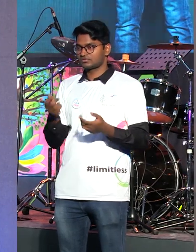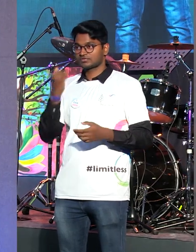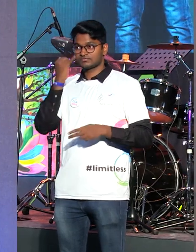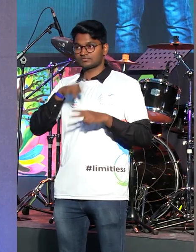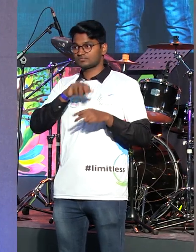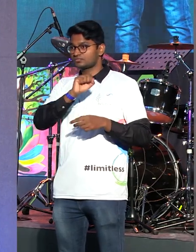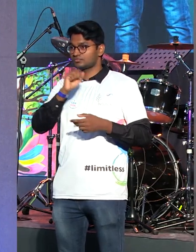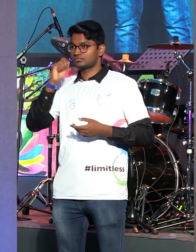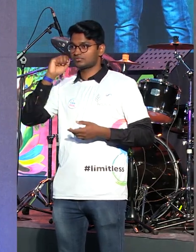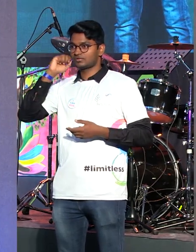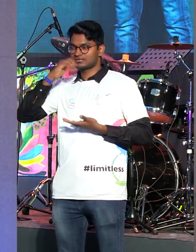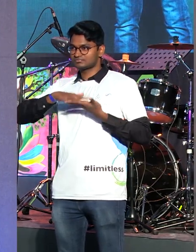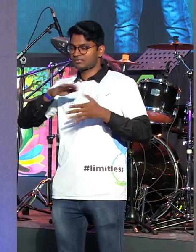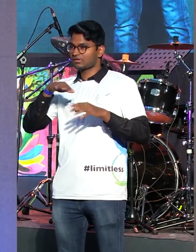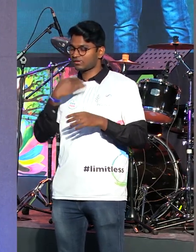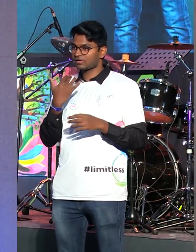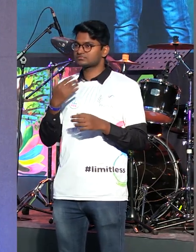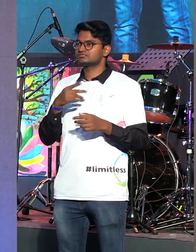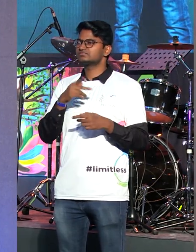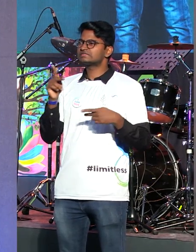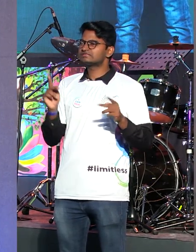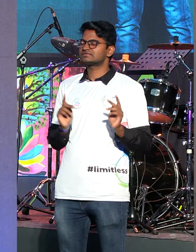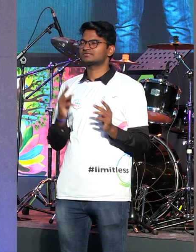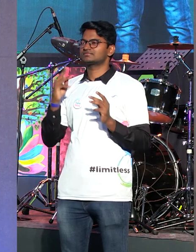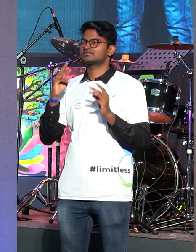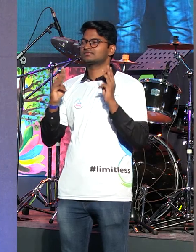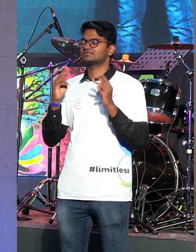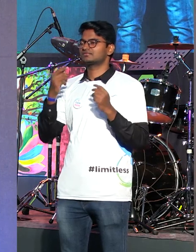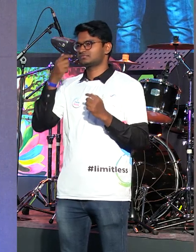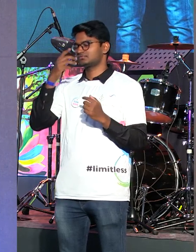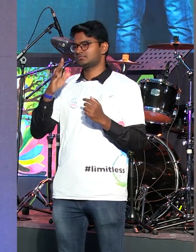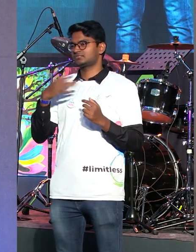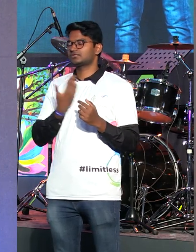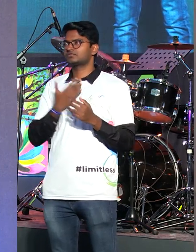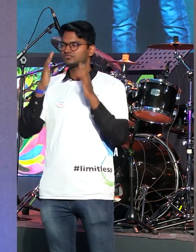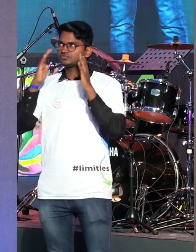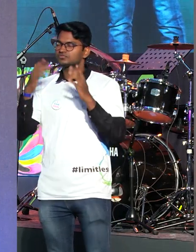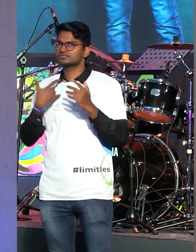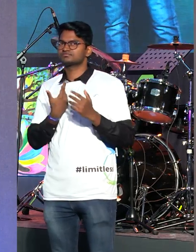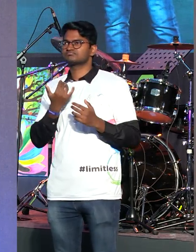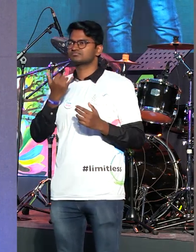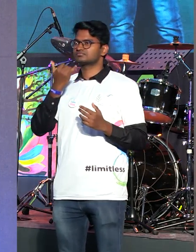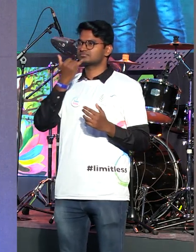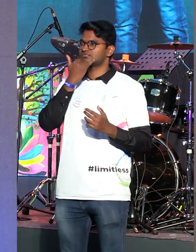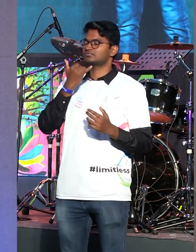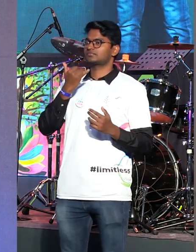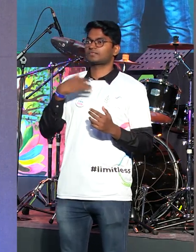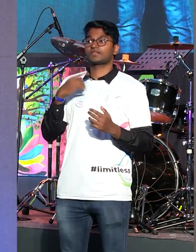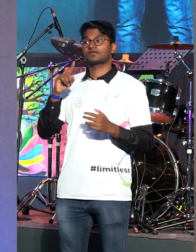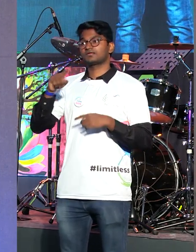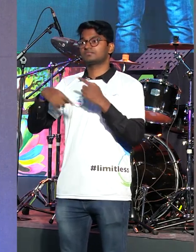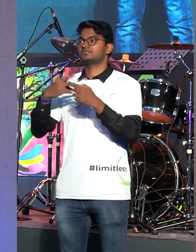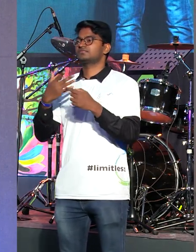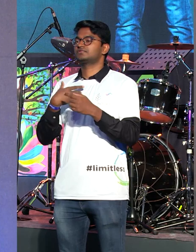So I thought, does this really require as a standalone focus? And I was very wrong, because once I started supporting